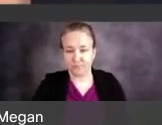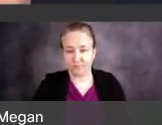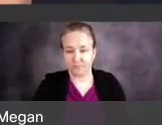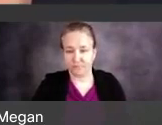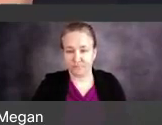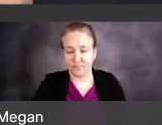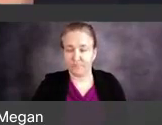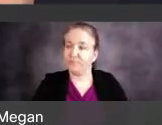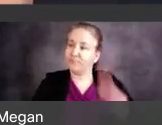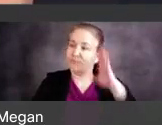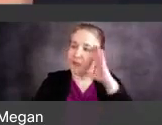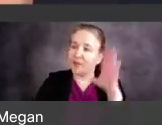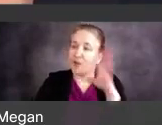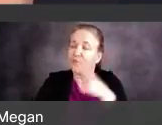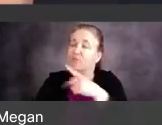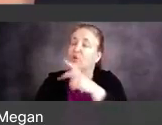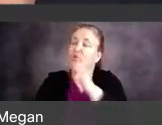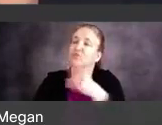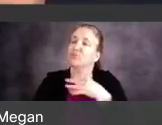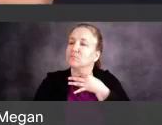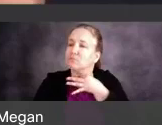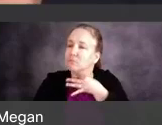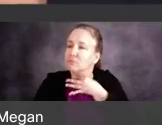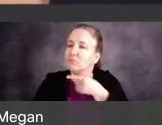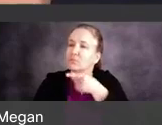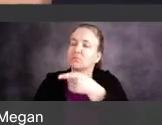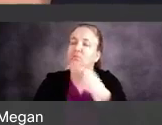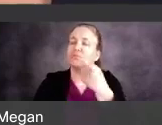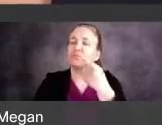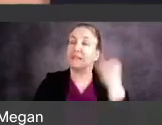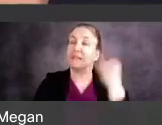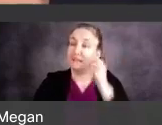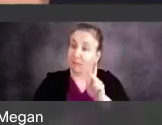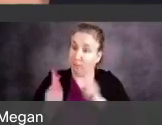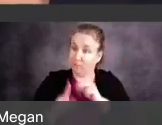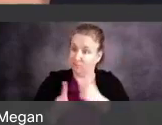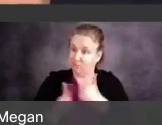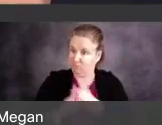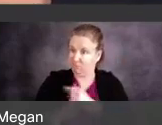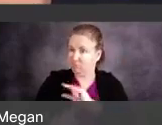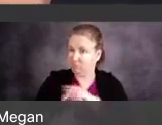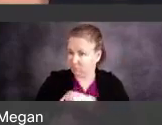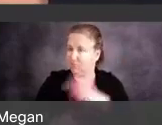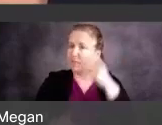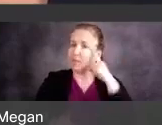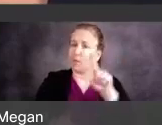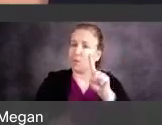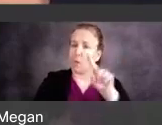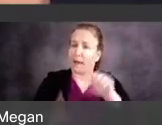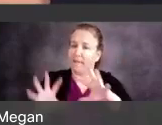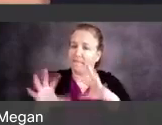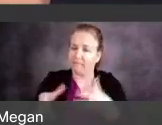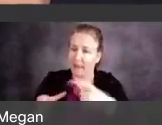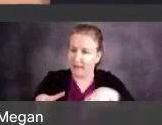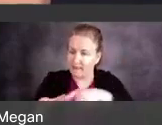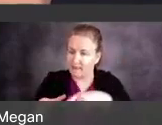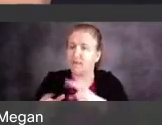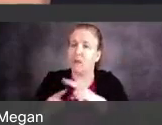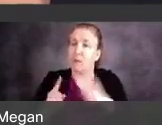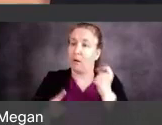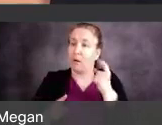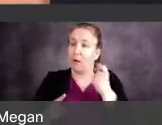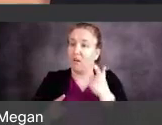Hi there. So I'm curious, if folks qualify for the 1A phase but are